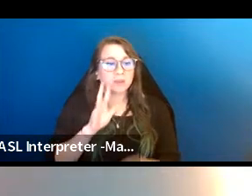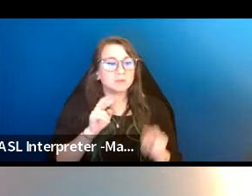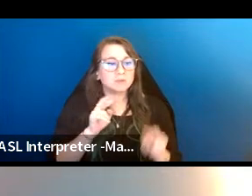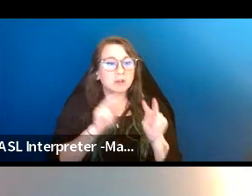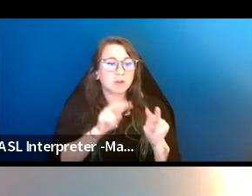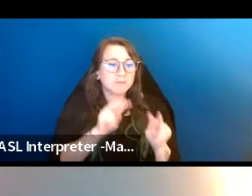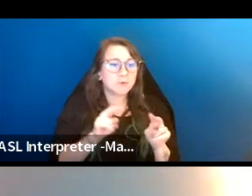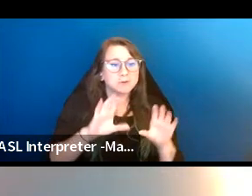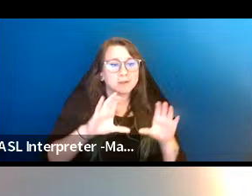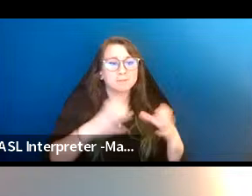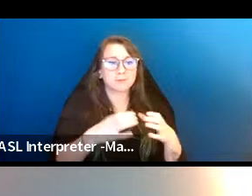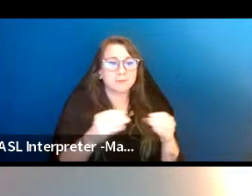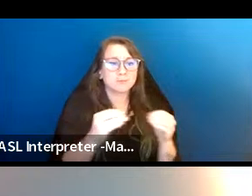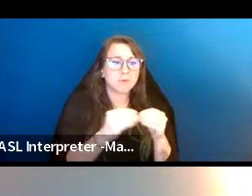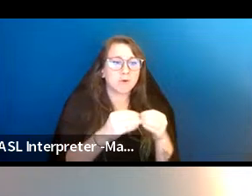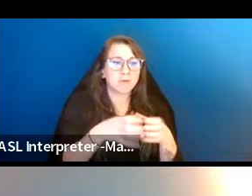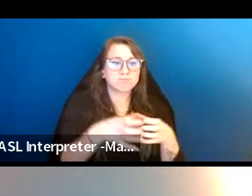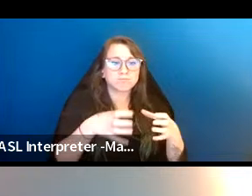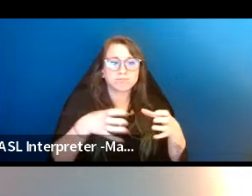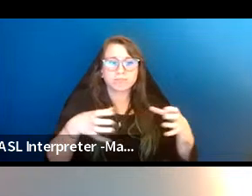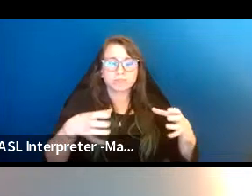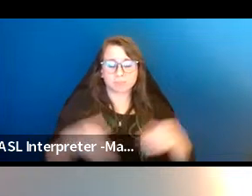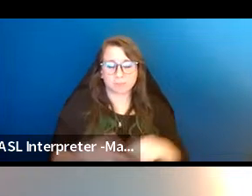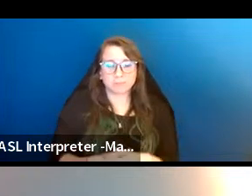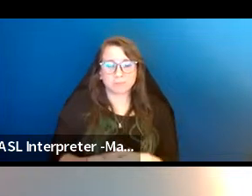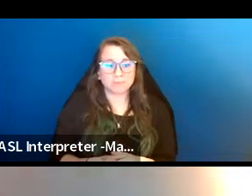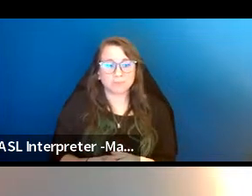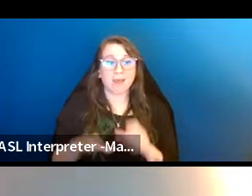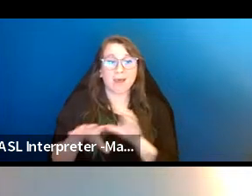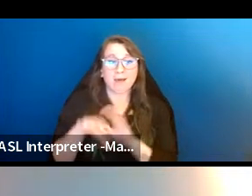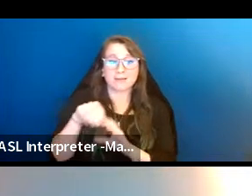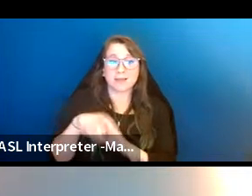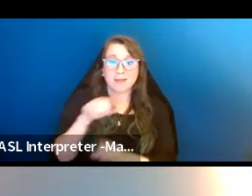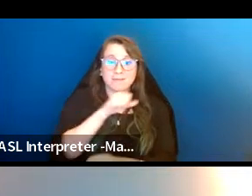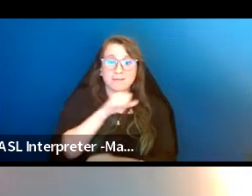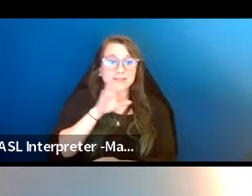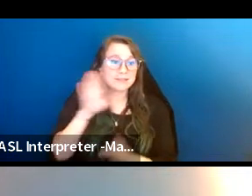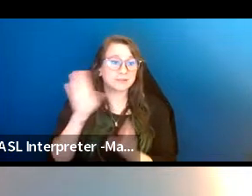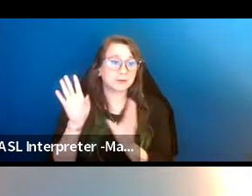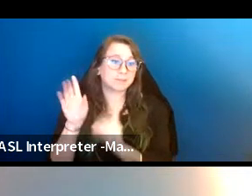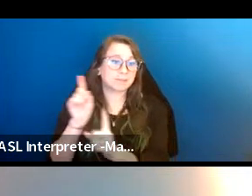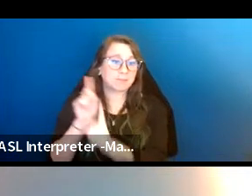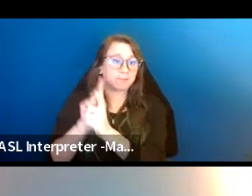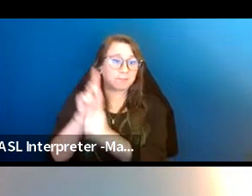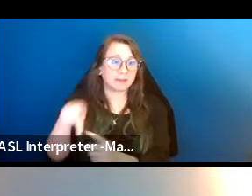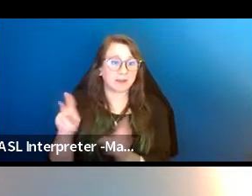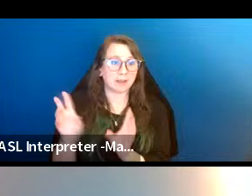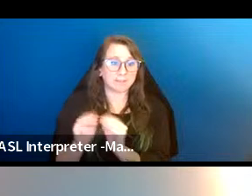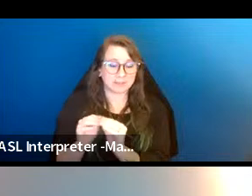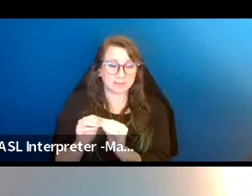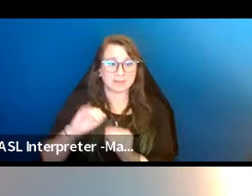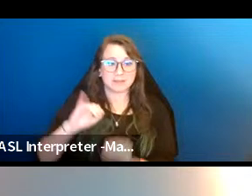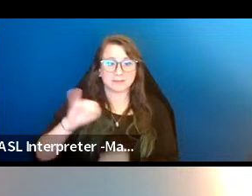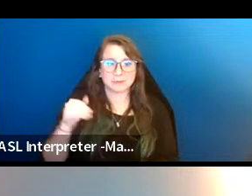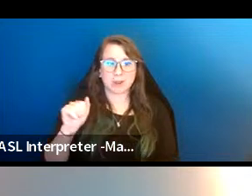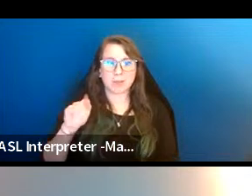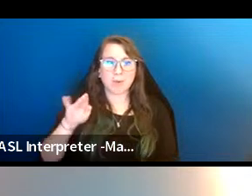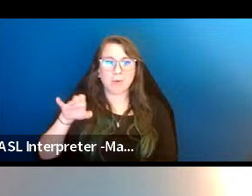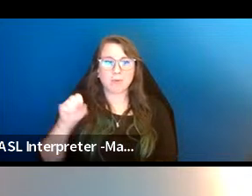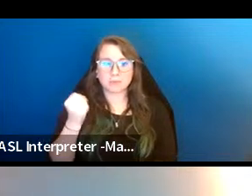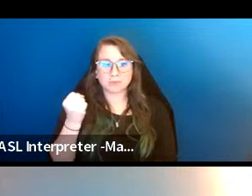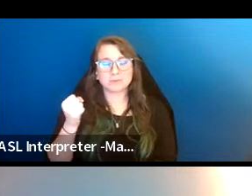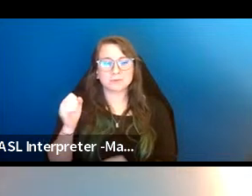getting that group to be a little bit bigger. Outside of the senior meetups at Trinidad Rec Center, Jabo's Compact Store